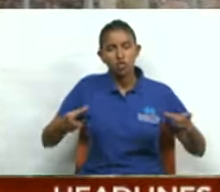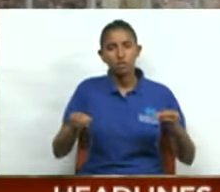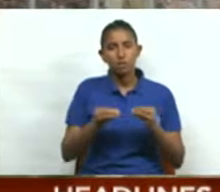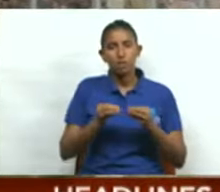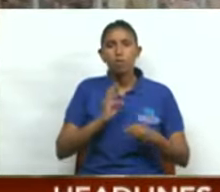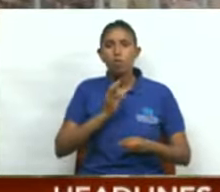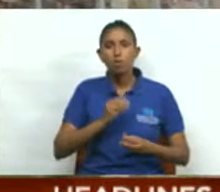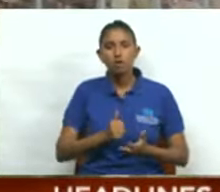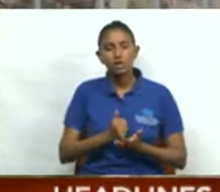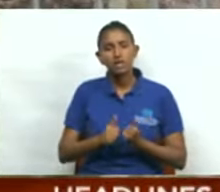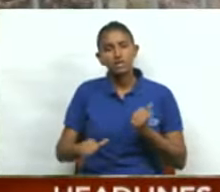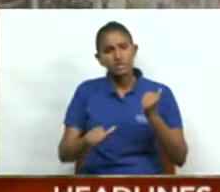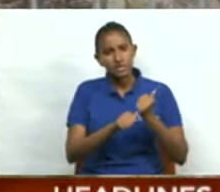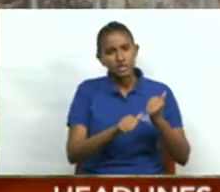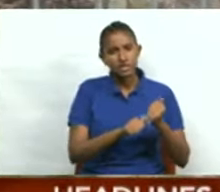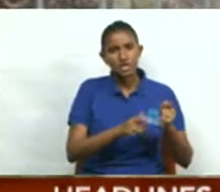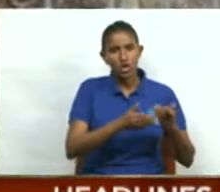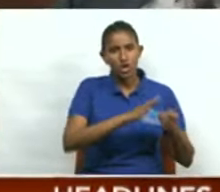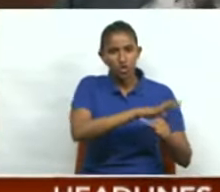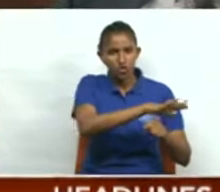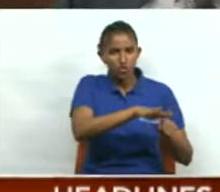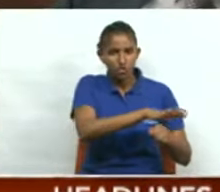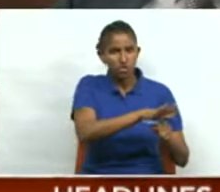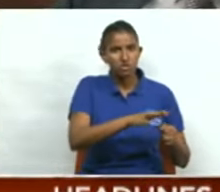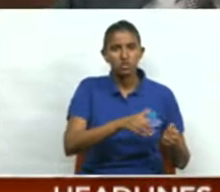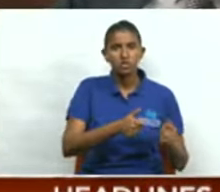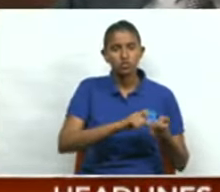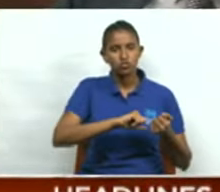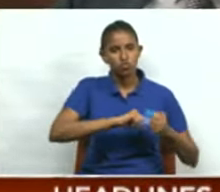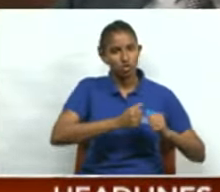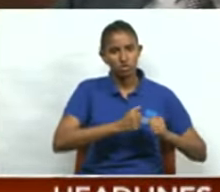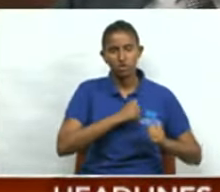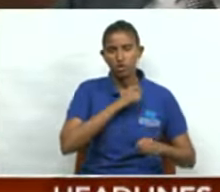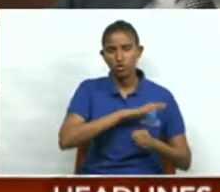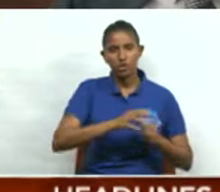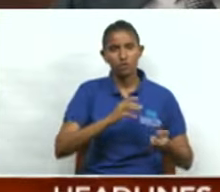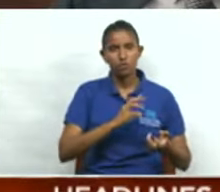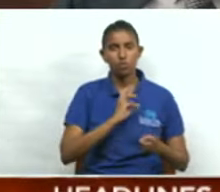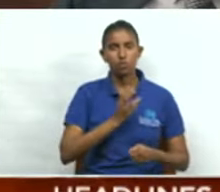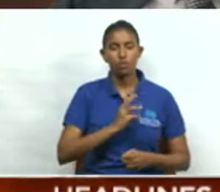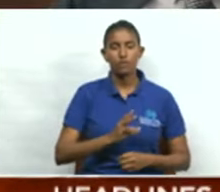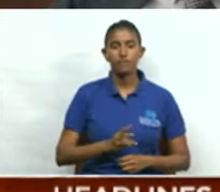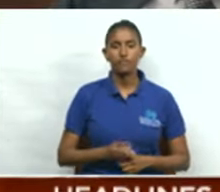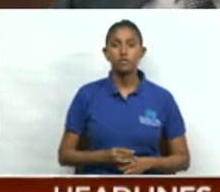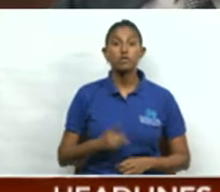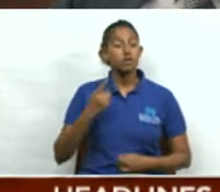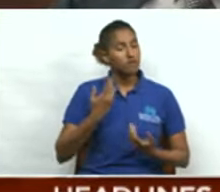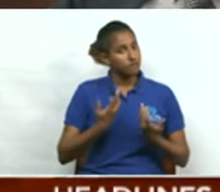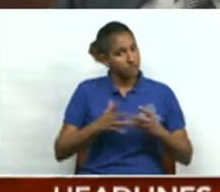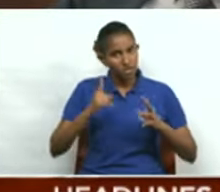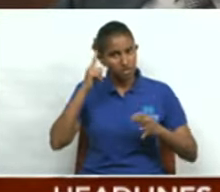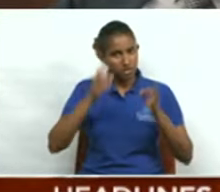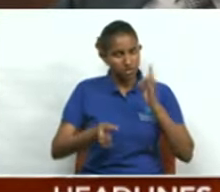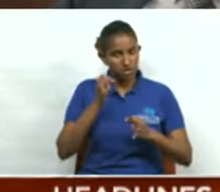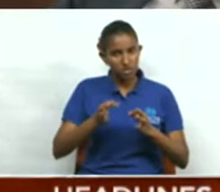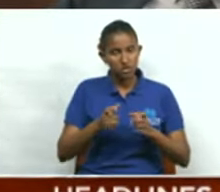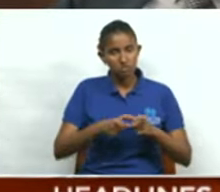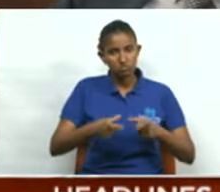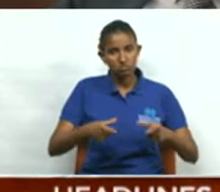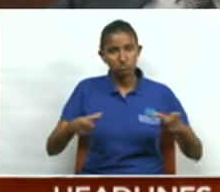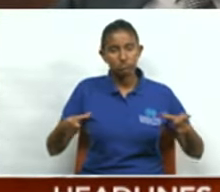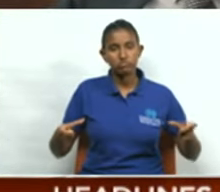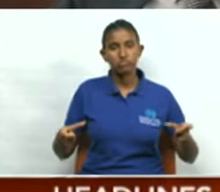assistance to the affected areas. We have already taken a decision to increase production at the Carony Arena Dam